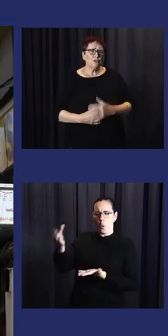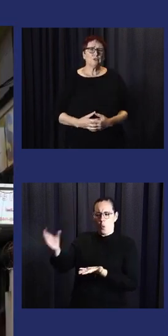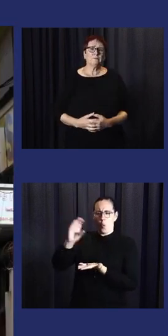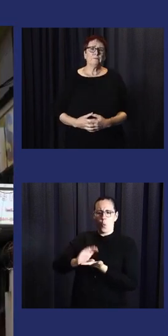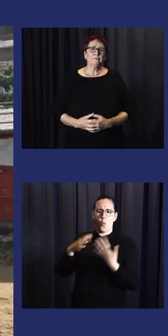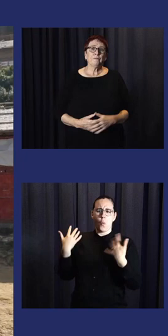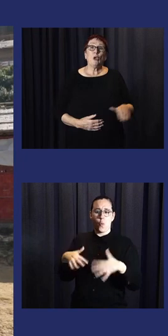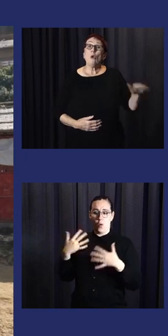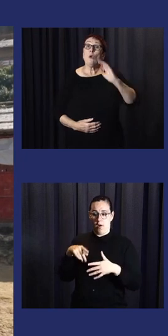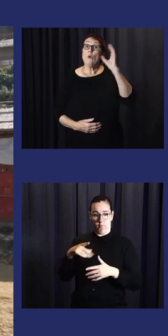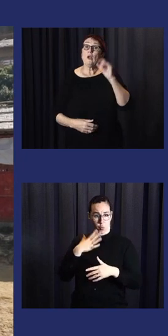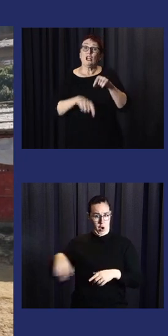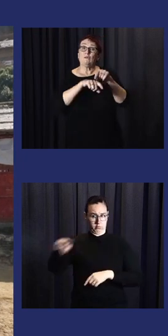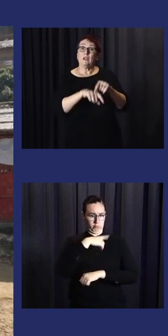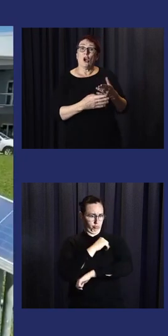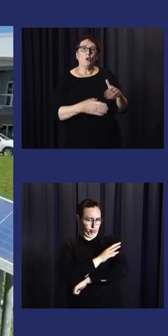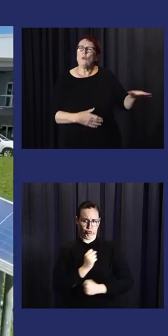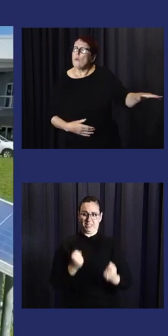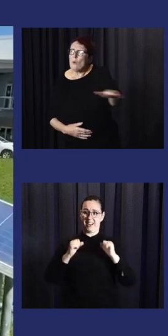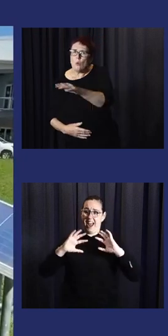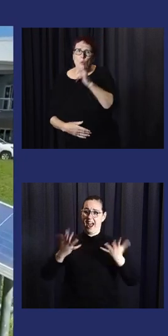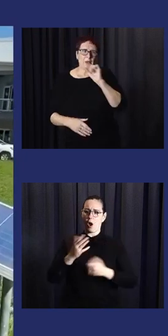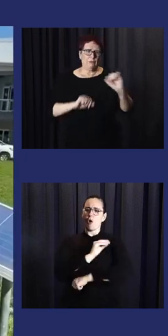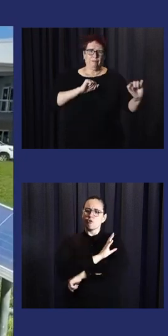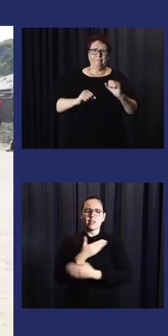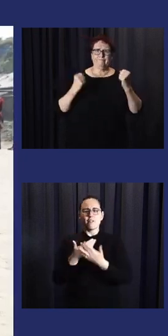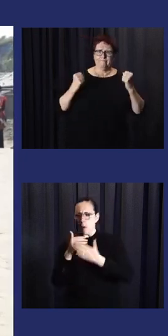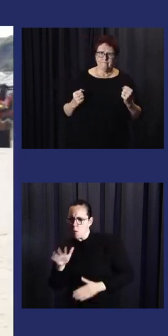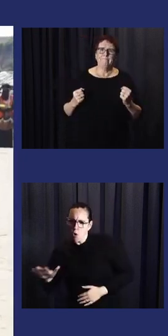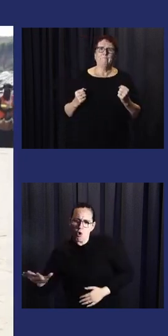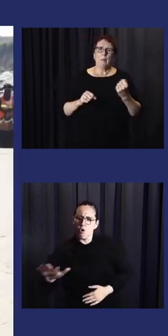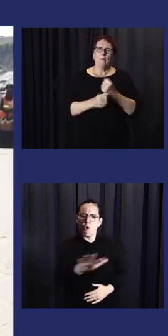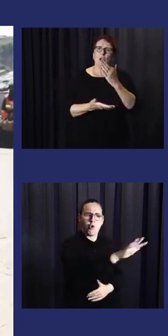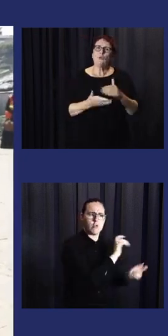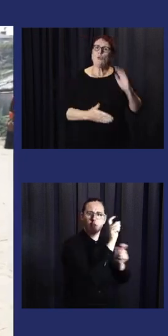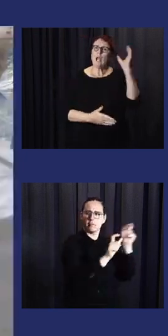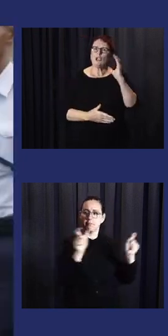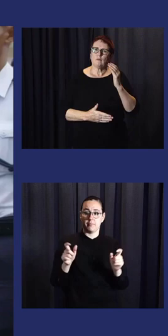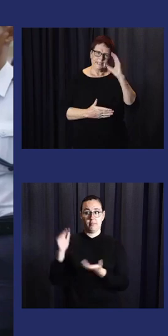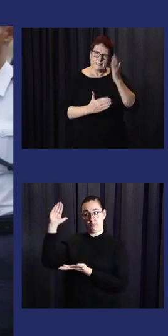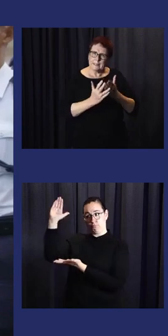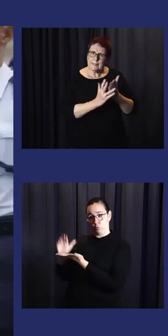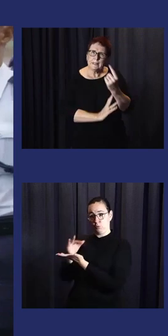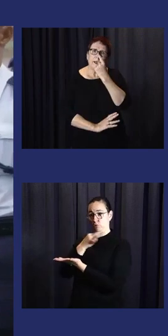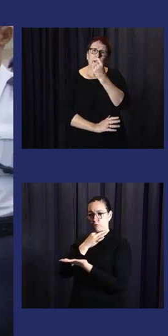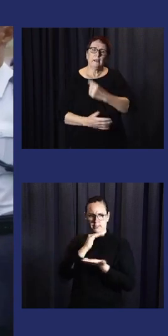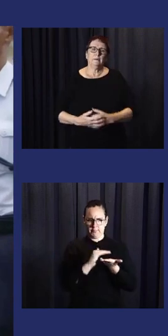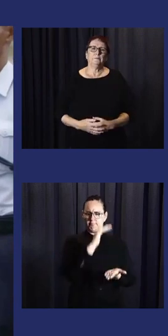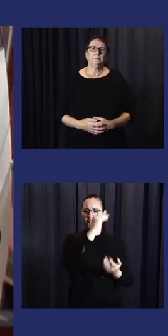any nation is dependent on the resilience of its communities. To reduce risk and build